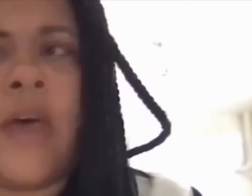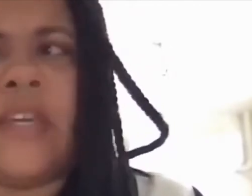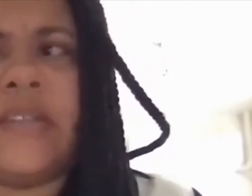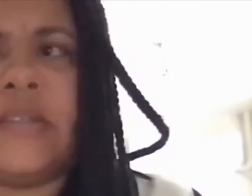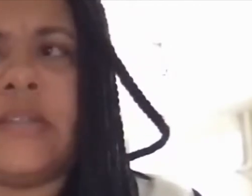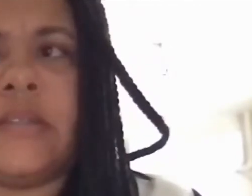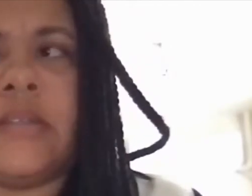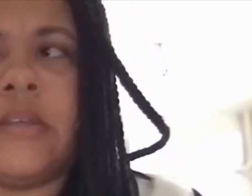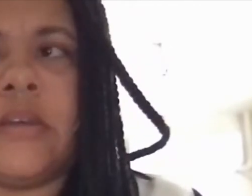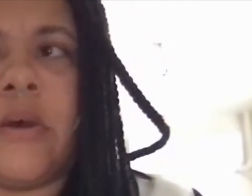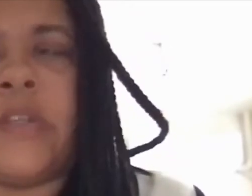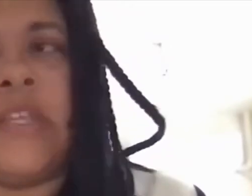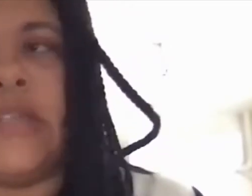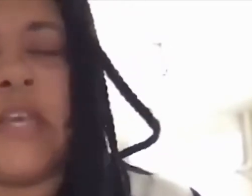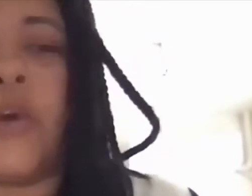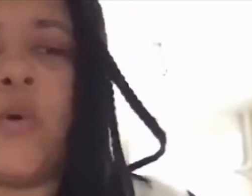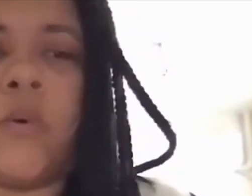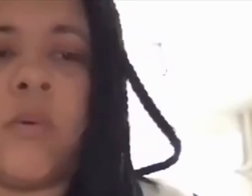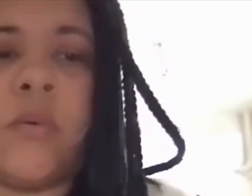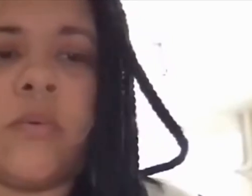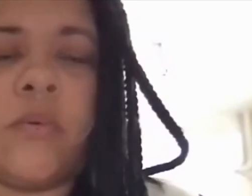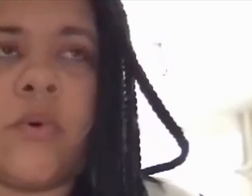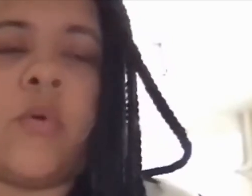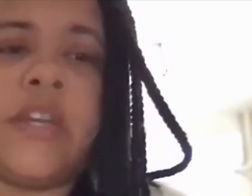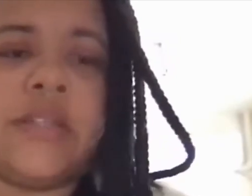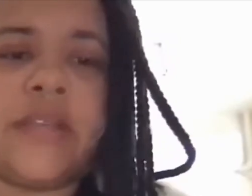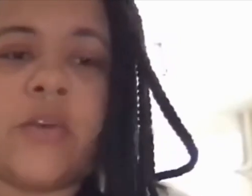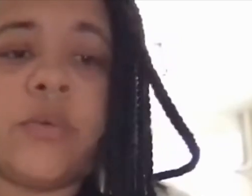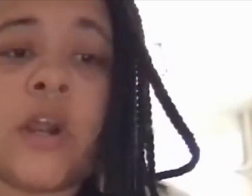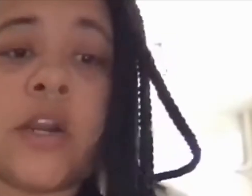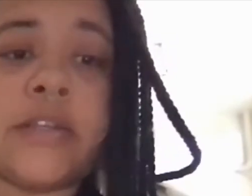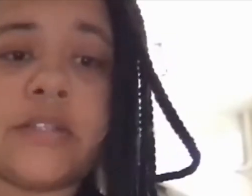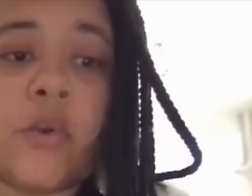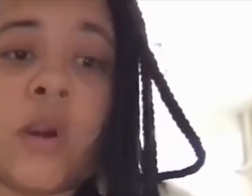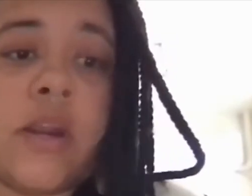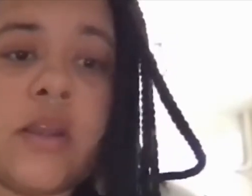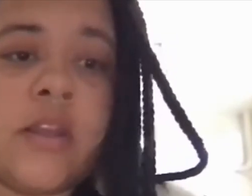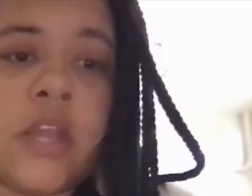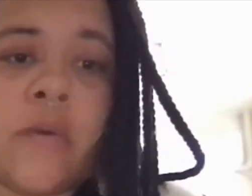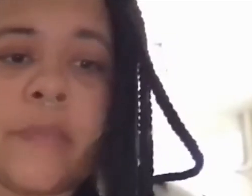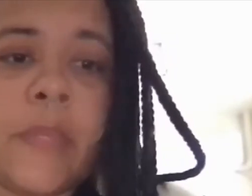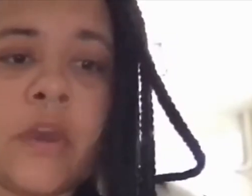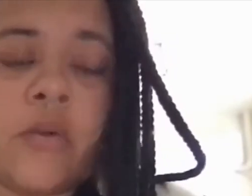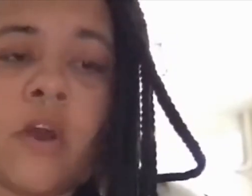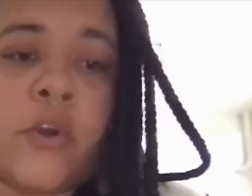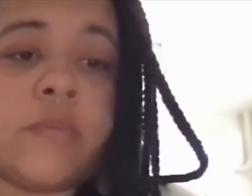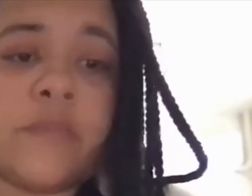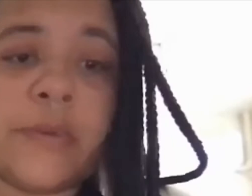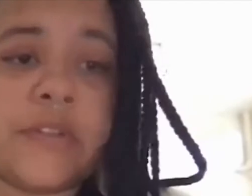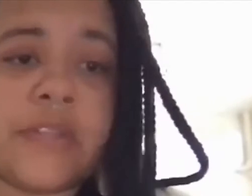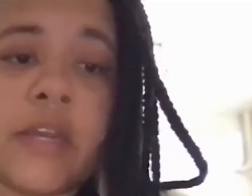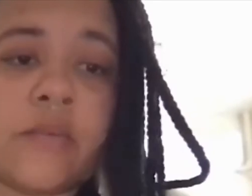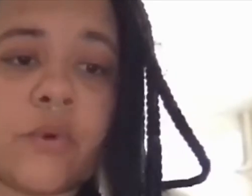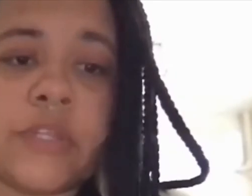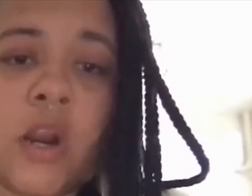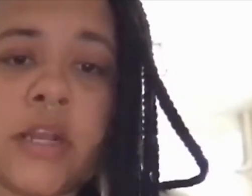and all that, because ultimately it's like who are we to decide who is an artist and who are other groups of